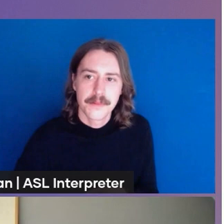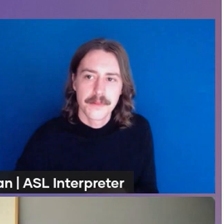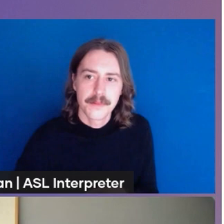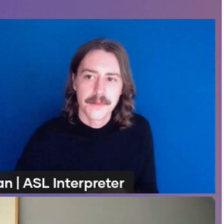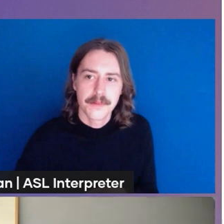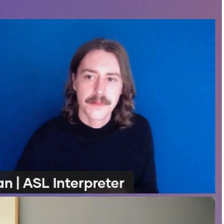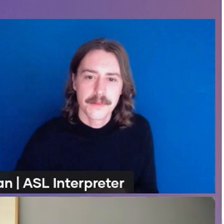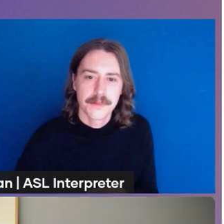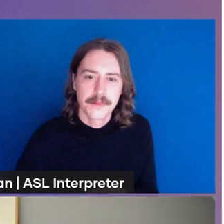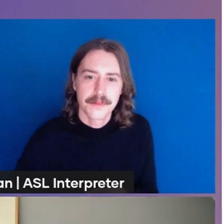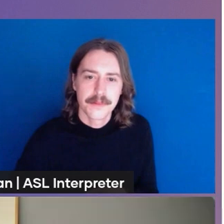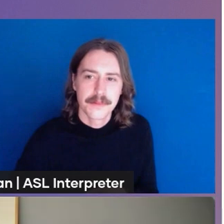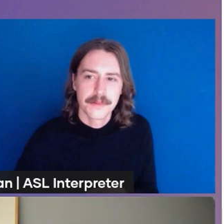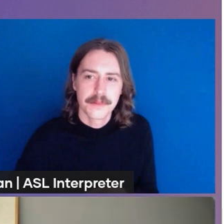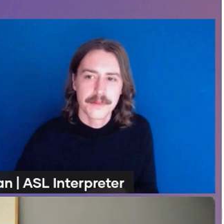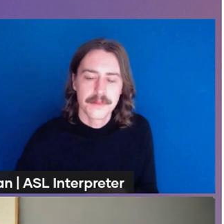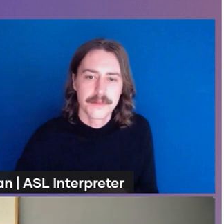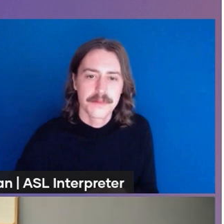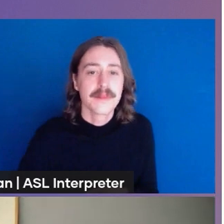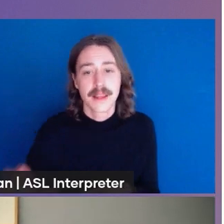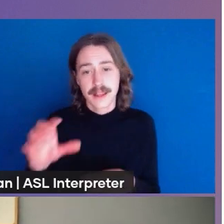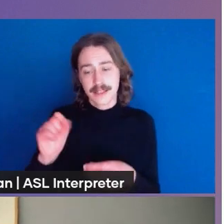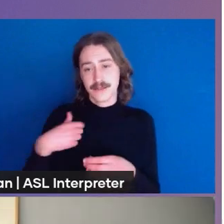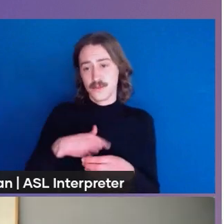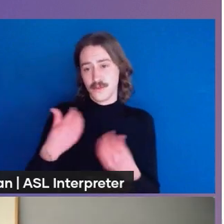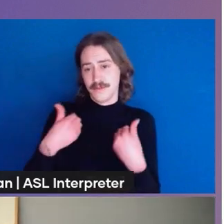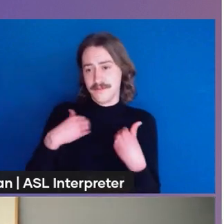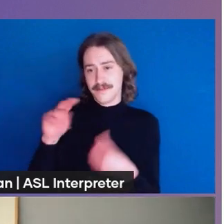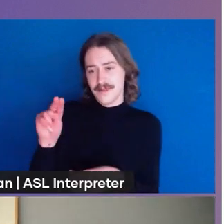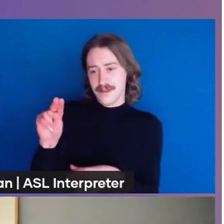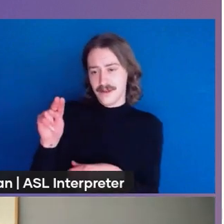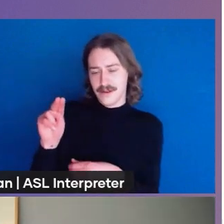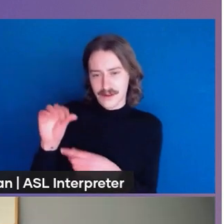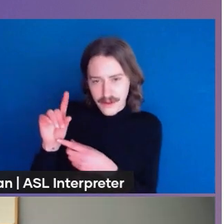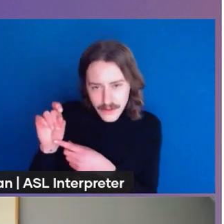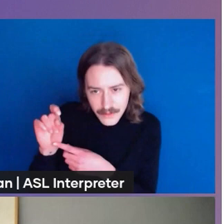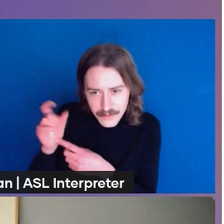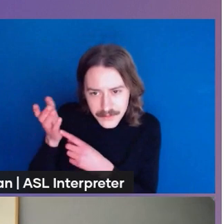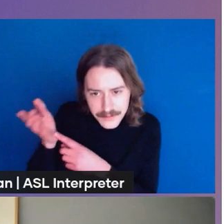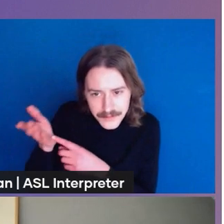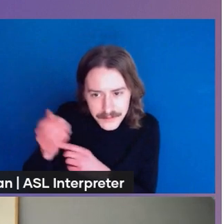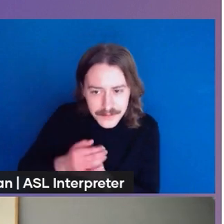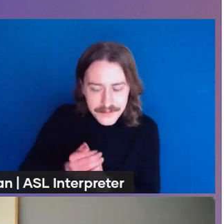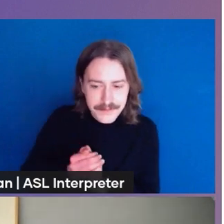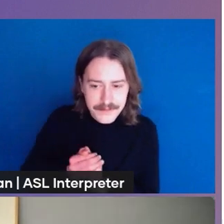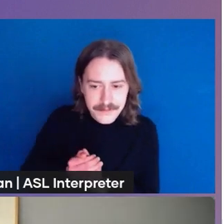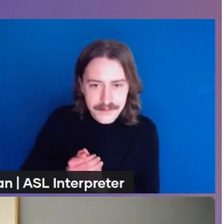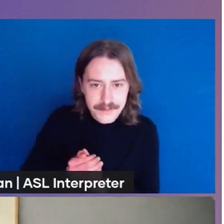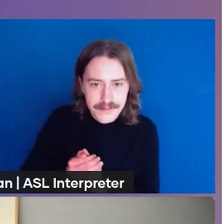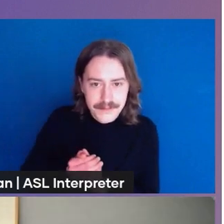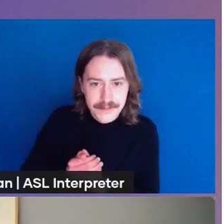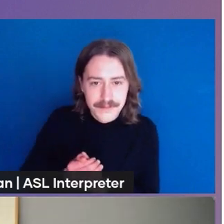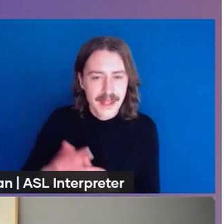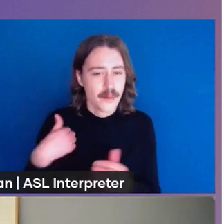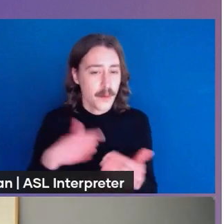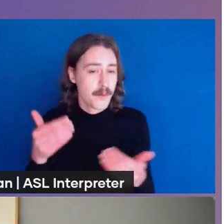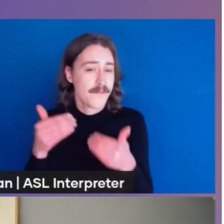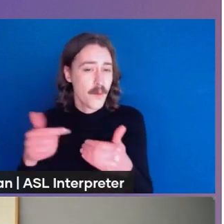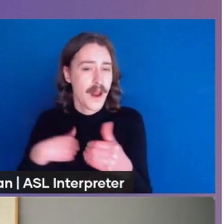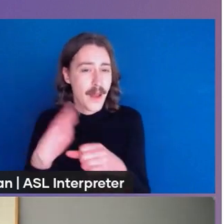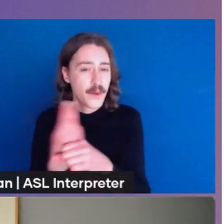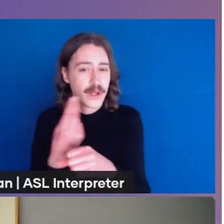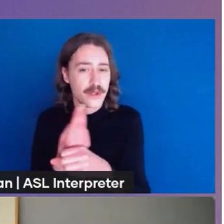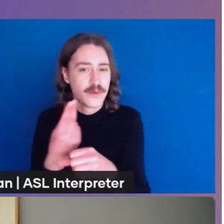blanking here. It was so that the node could create our load balancer, so we have to attach that. And then we're going to move forward. And then we use the Helm